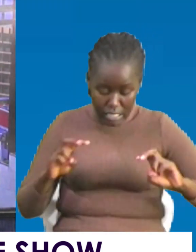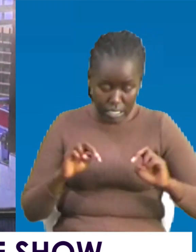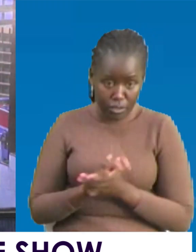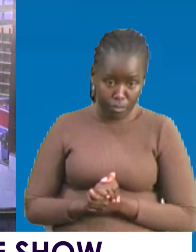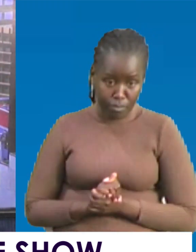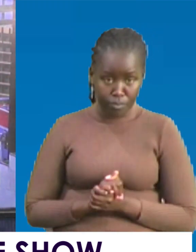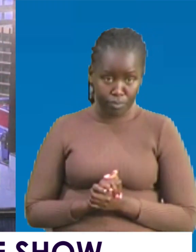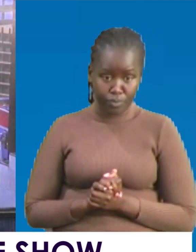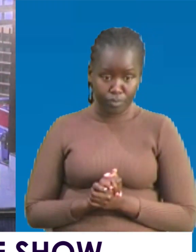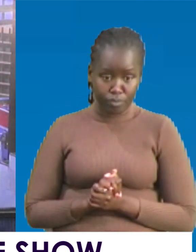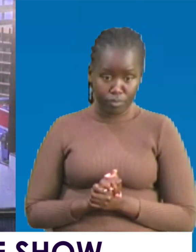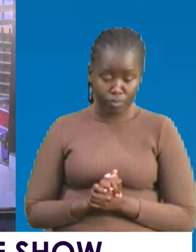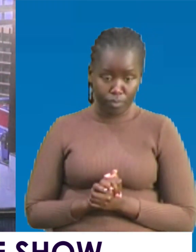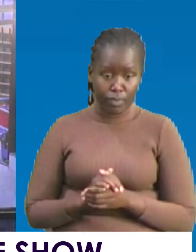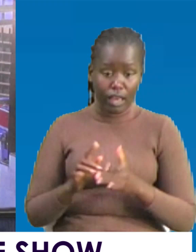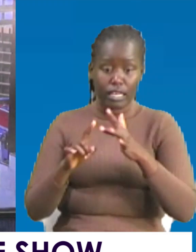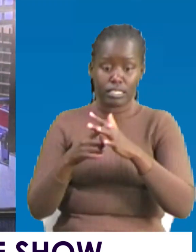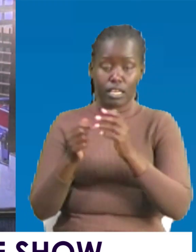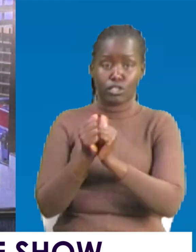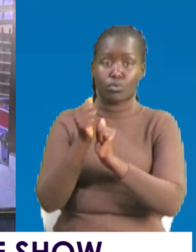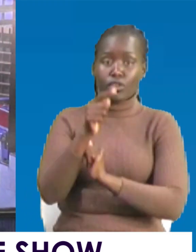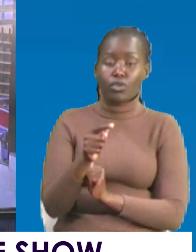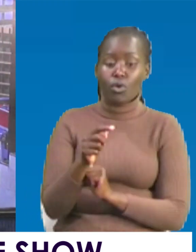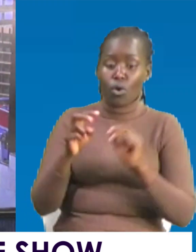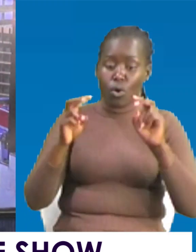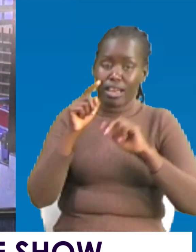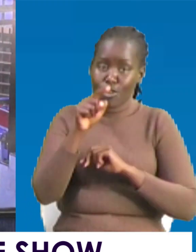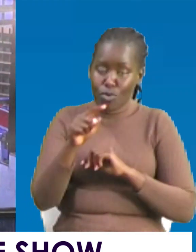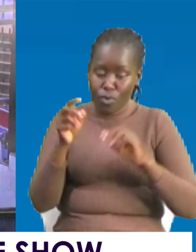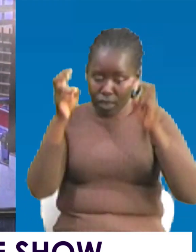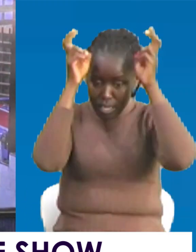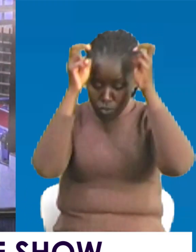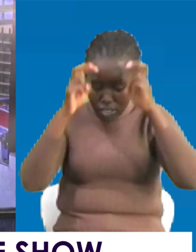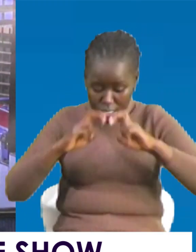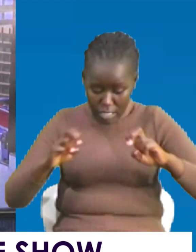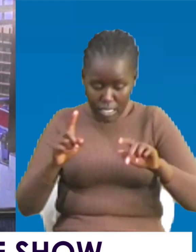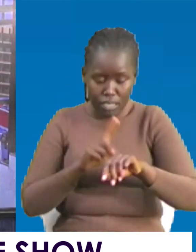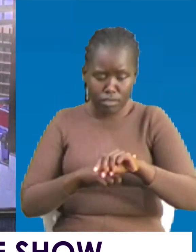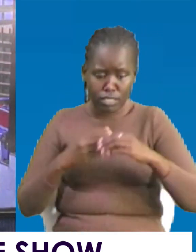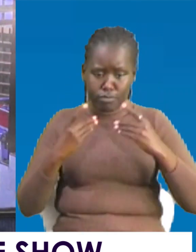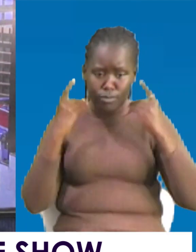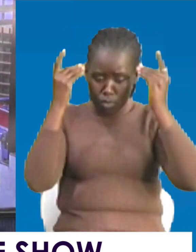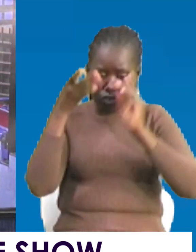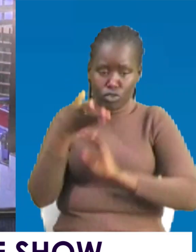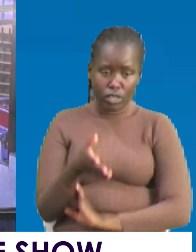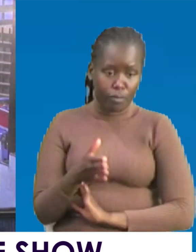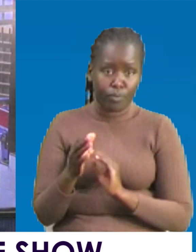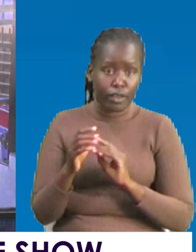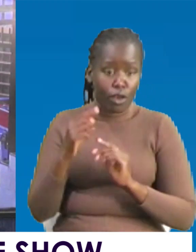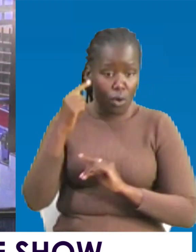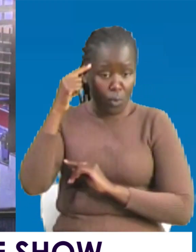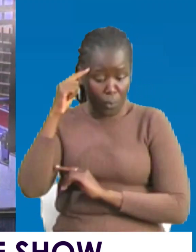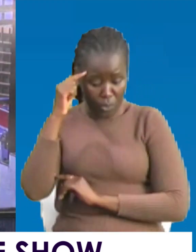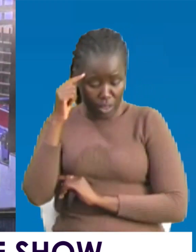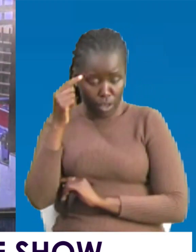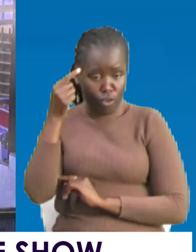The buck stops with you. It is you that the devil is after. When depression is flying around, don't think it is for your